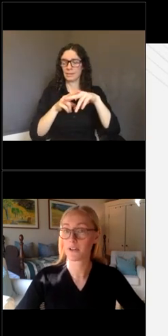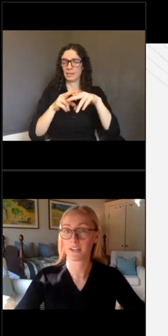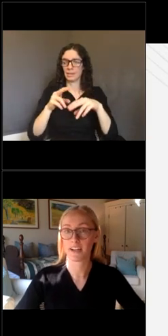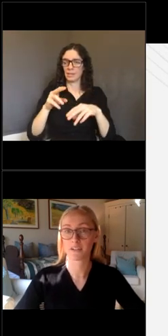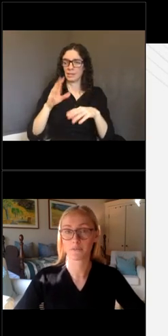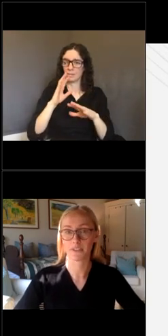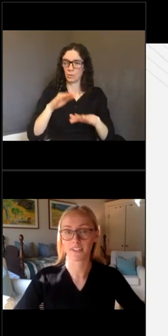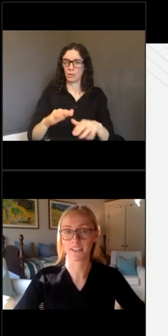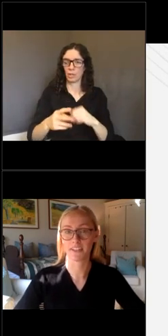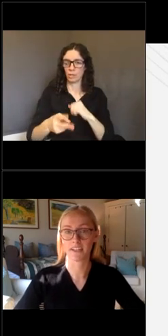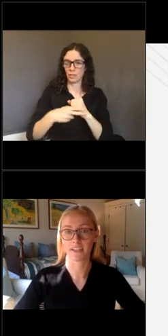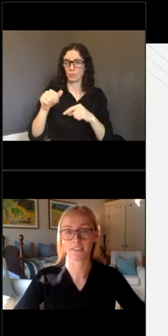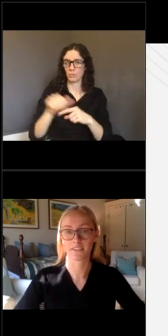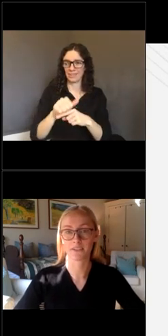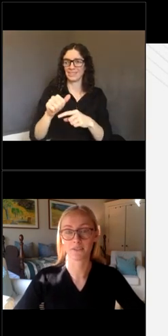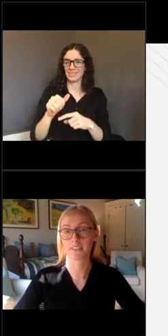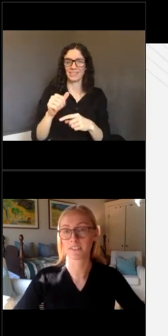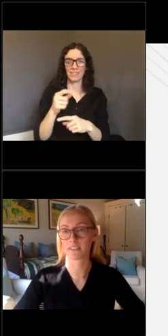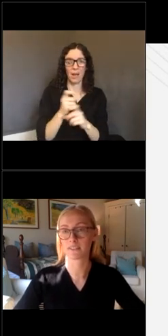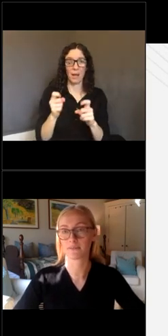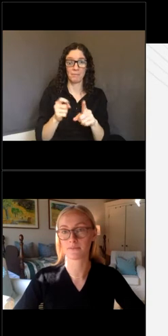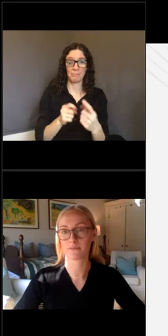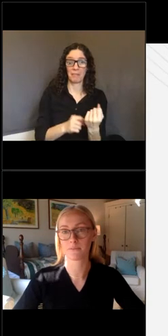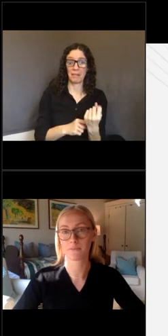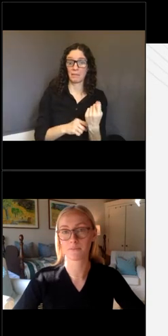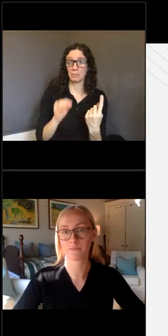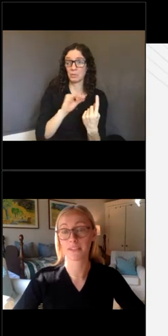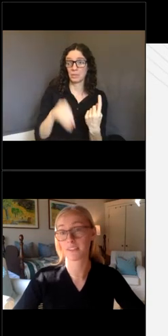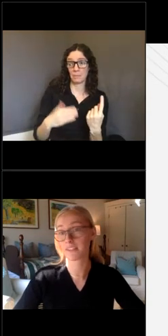to 49%. And so